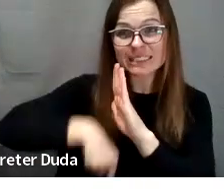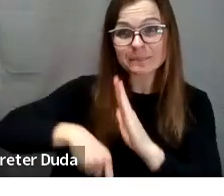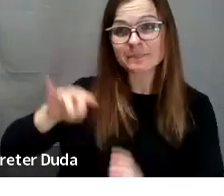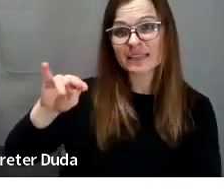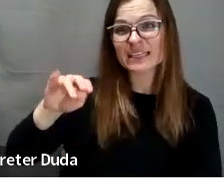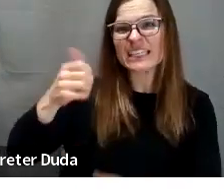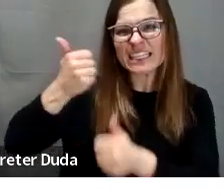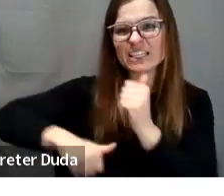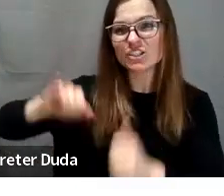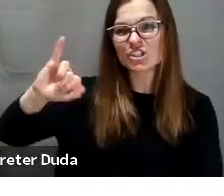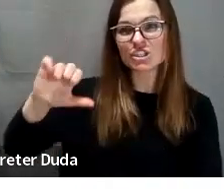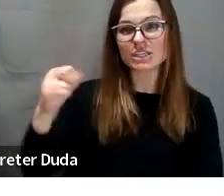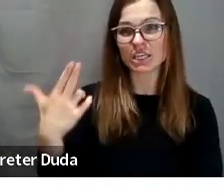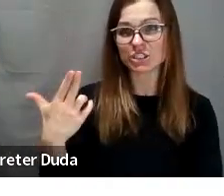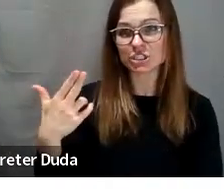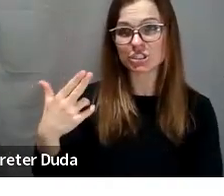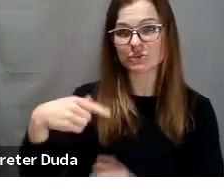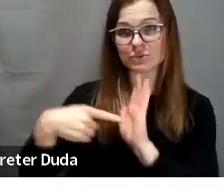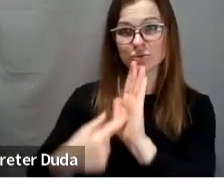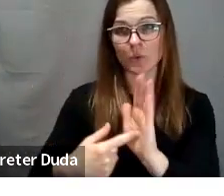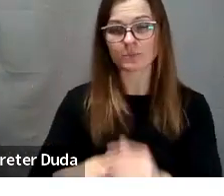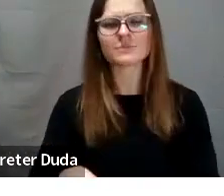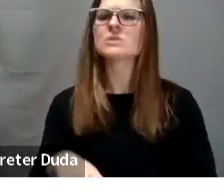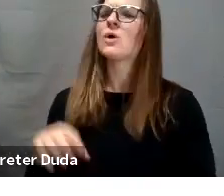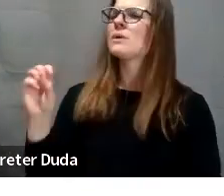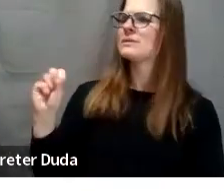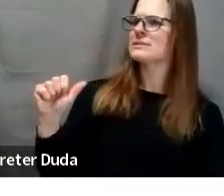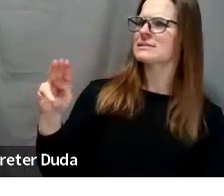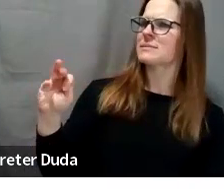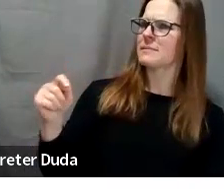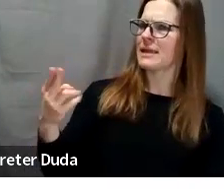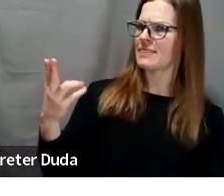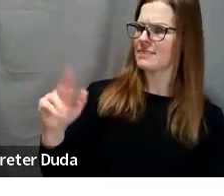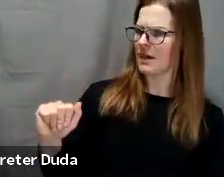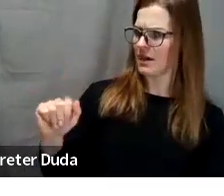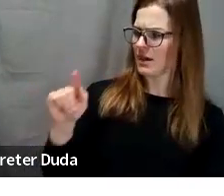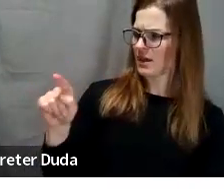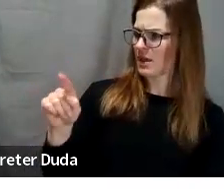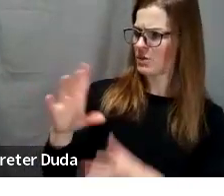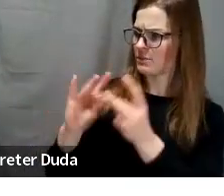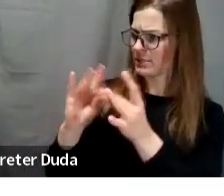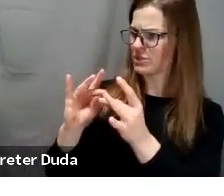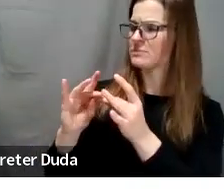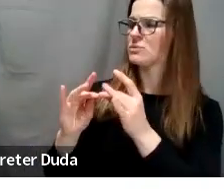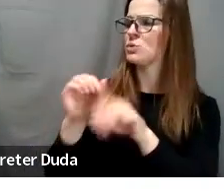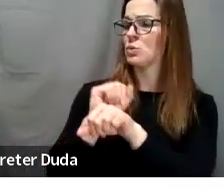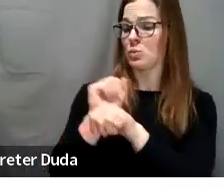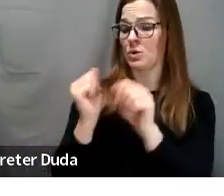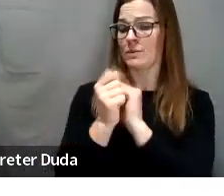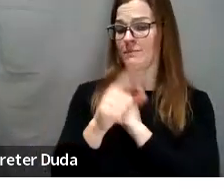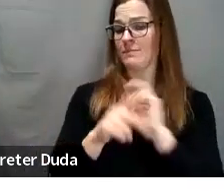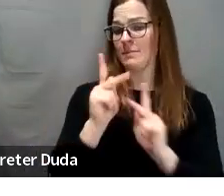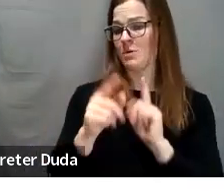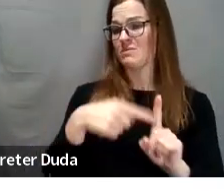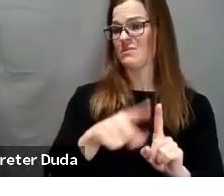increments. So Samantha, I was thinking about this when you mentioned that you work with folks with visual